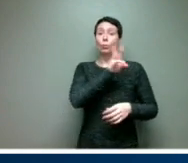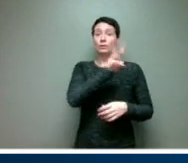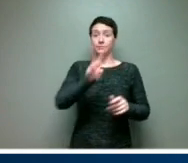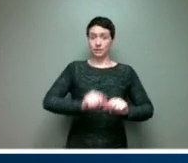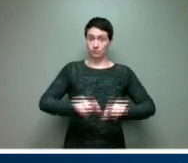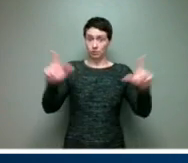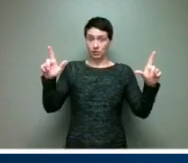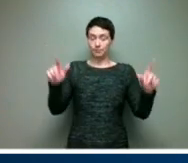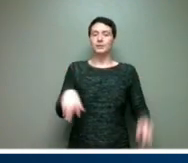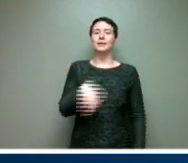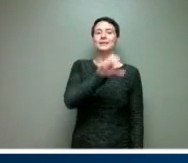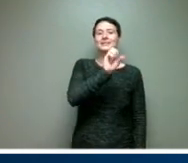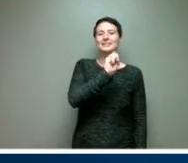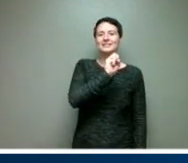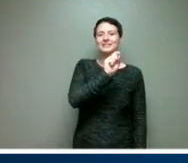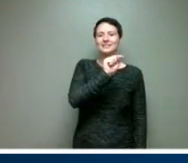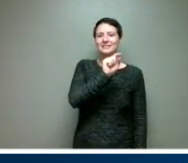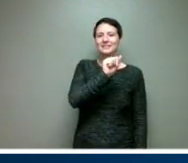to